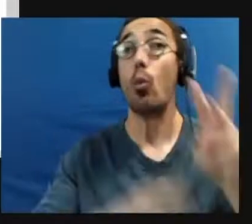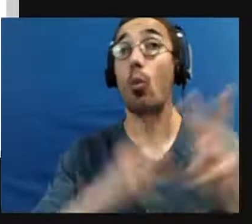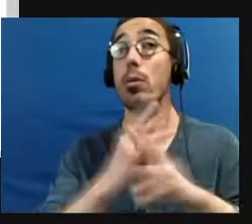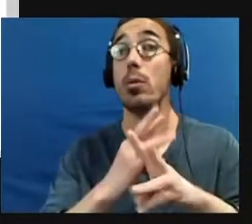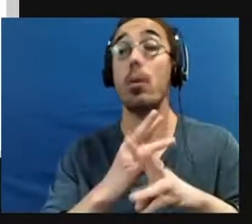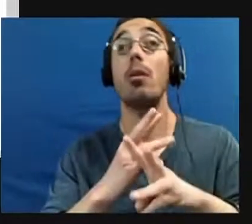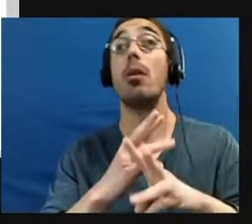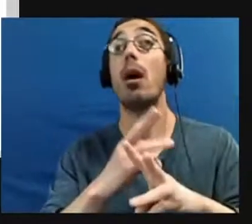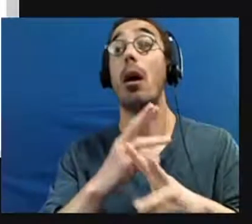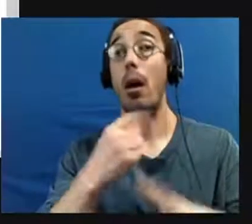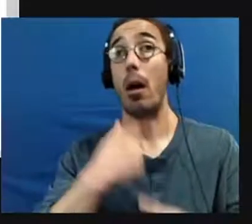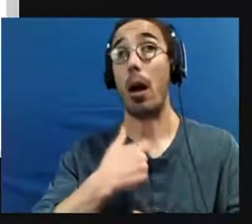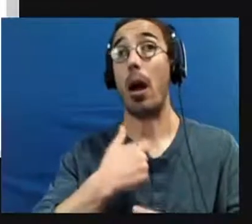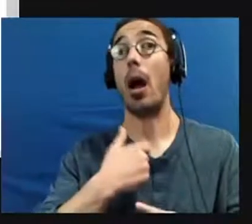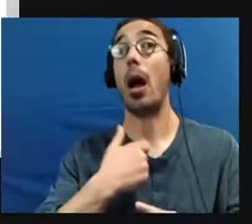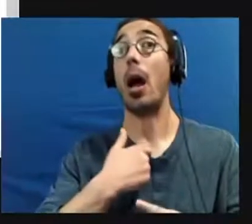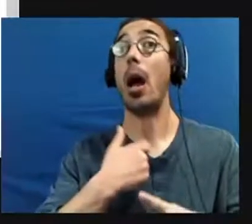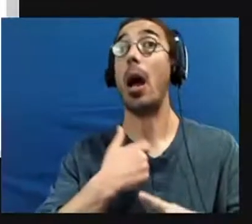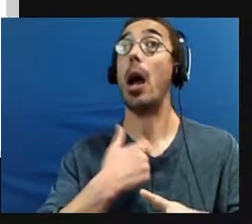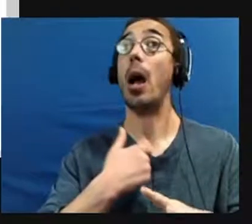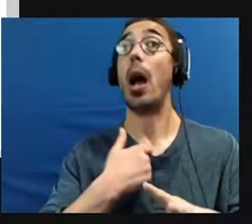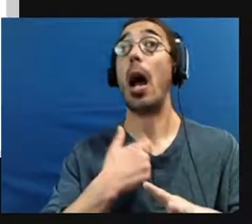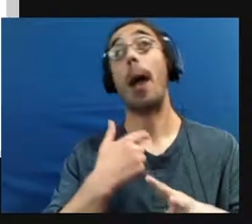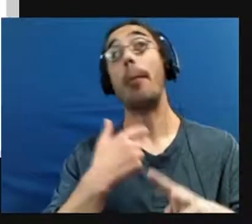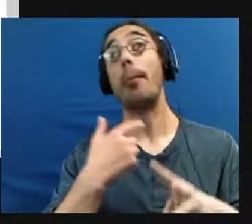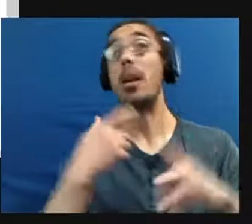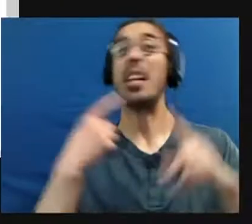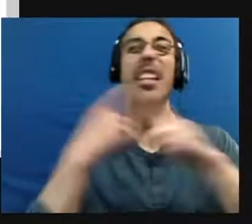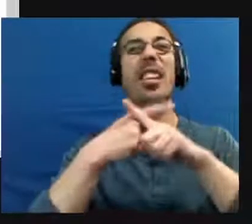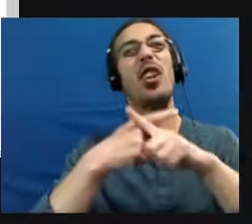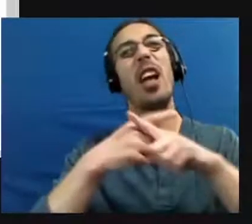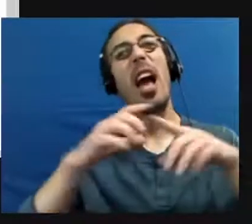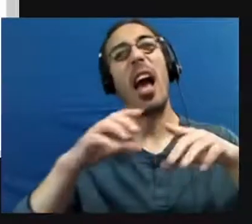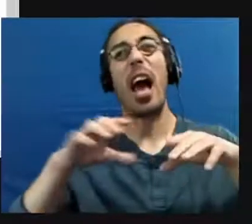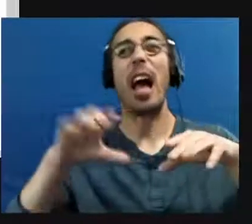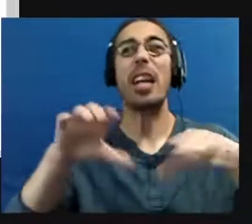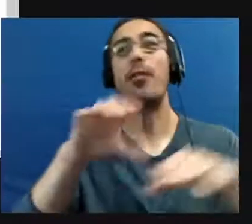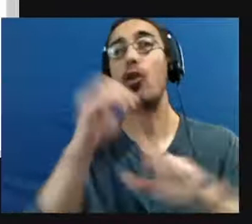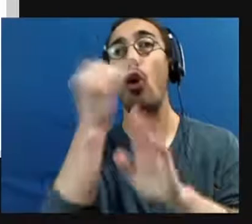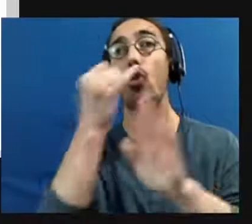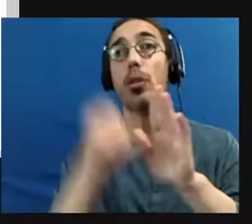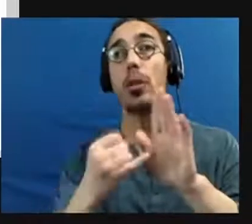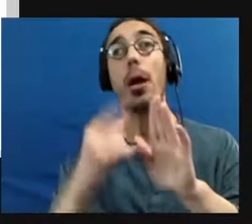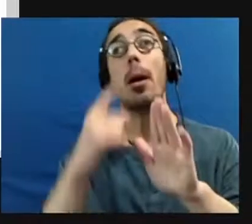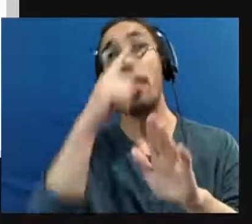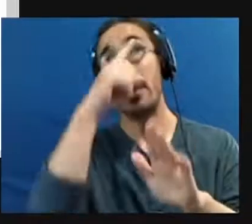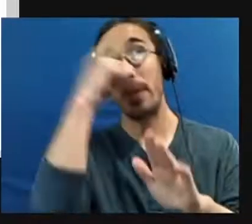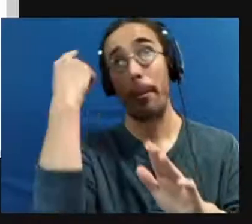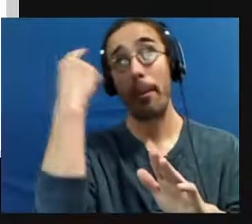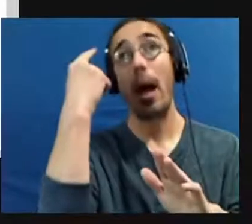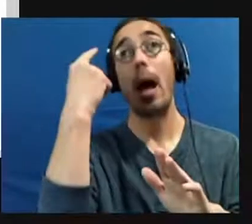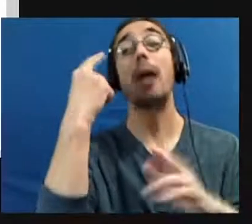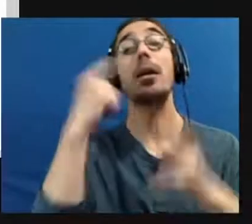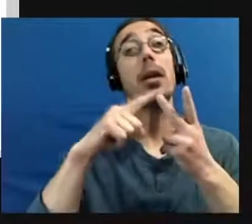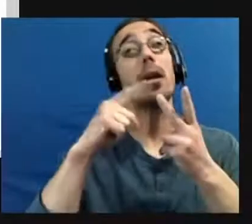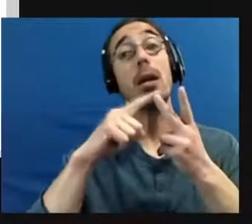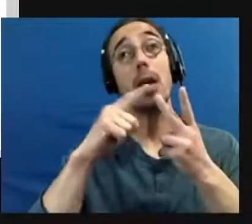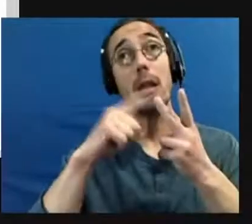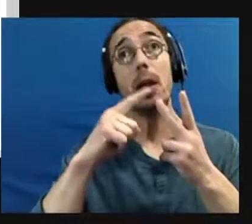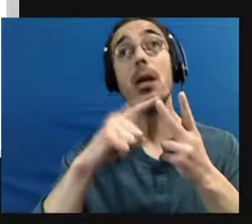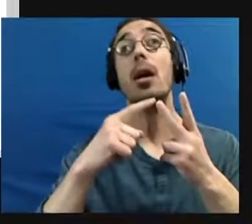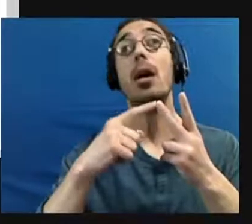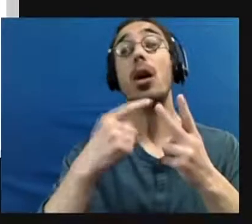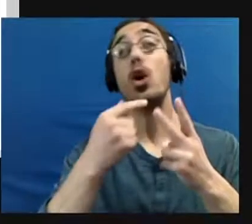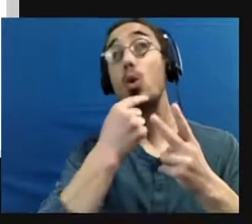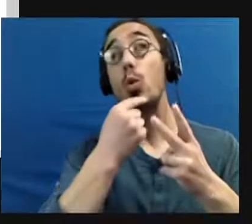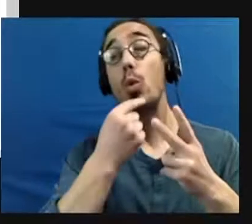very much an intersectional activist and artist because I am Black, queer, and disabled,